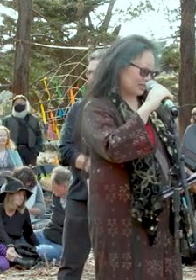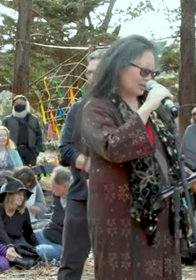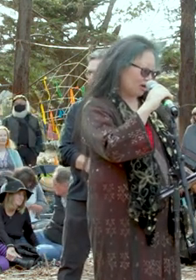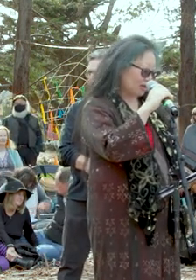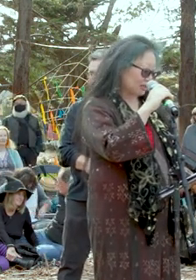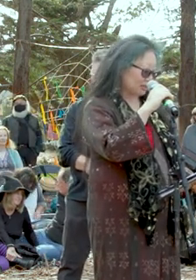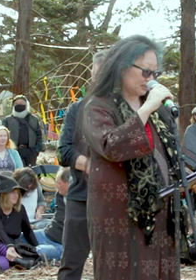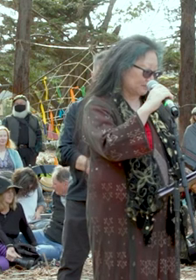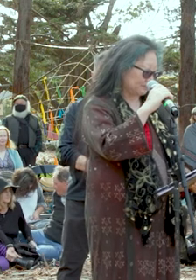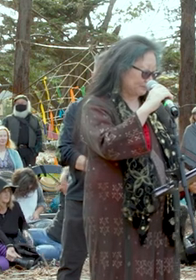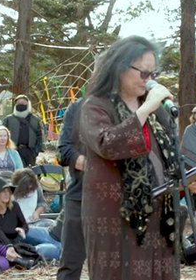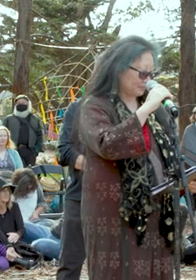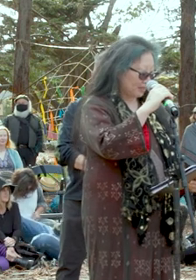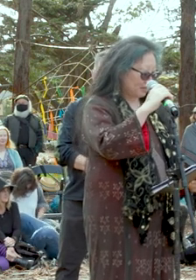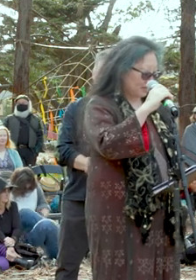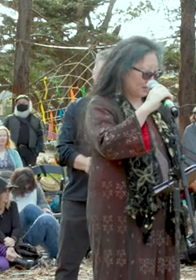Ken Conklin.